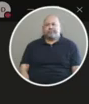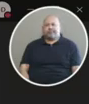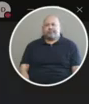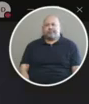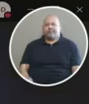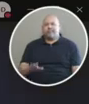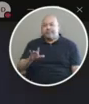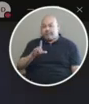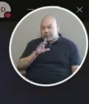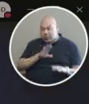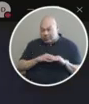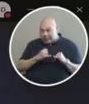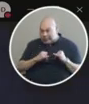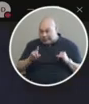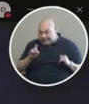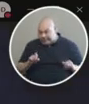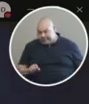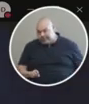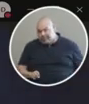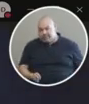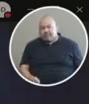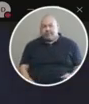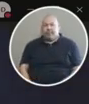Ms. Caballero, are you on the line?